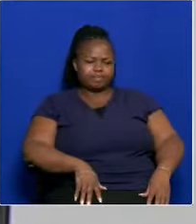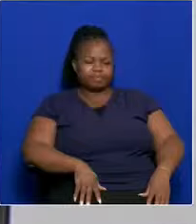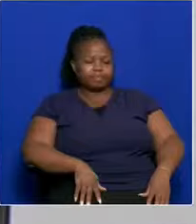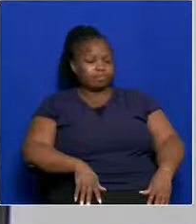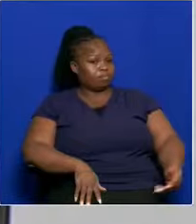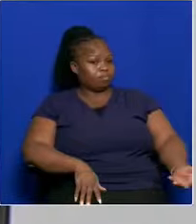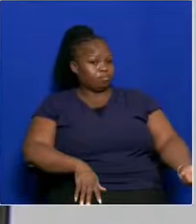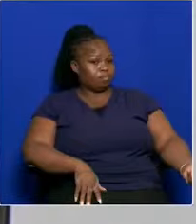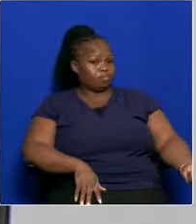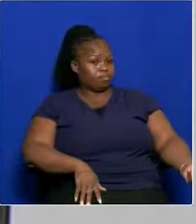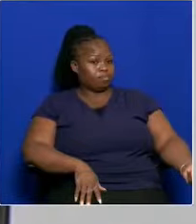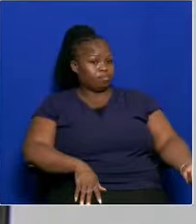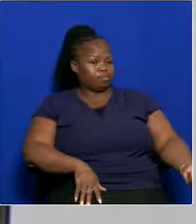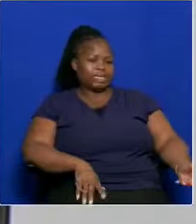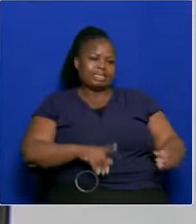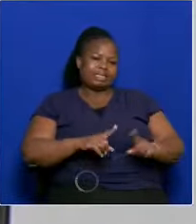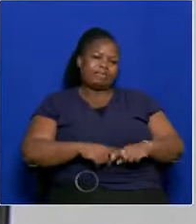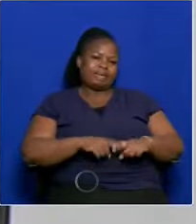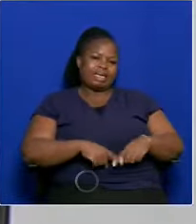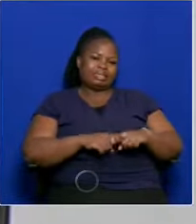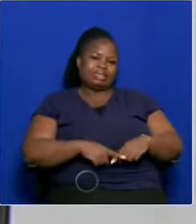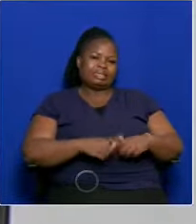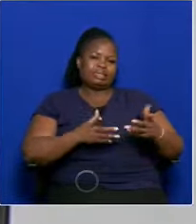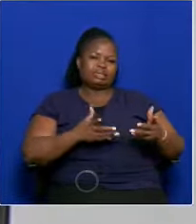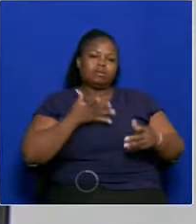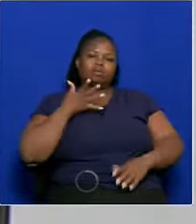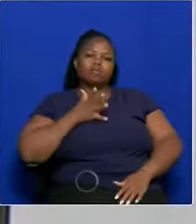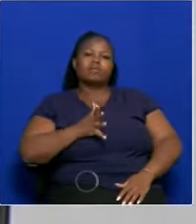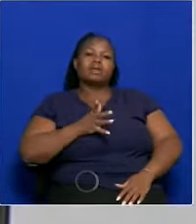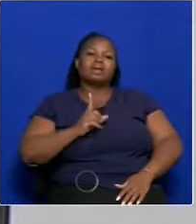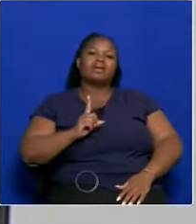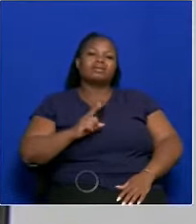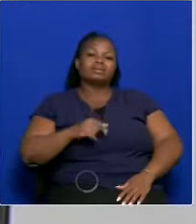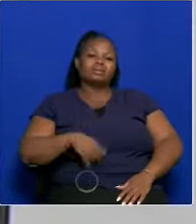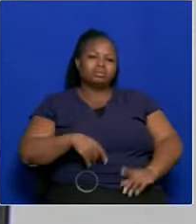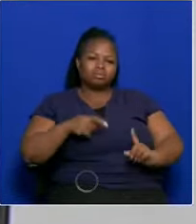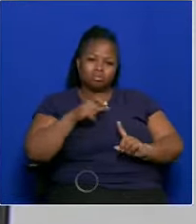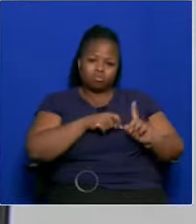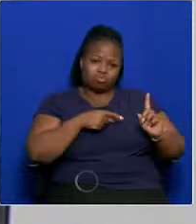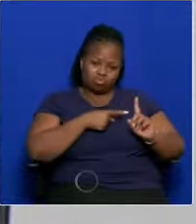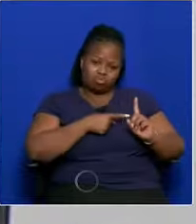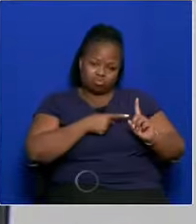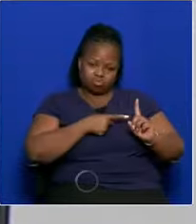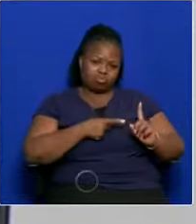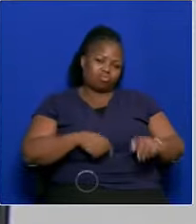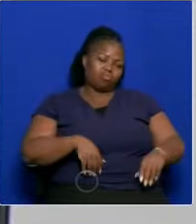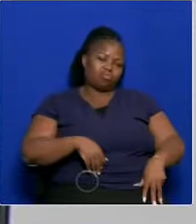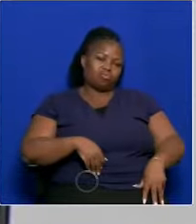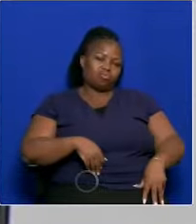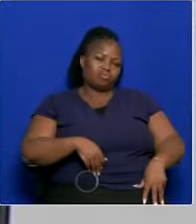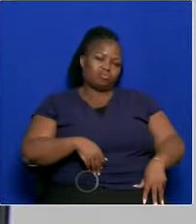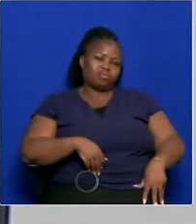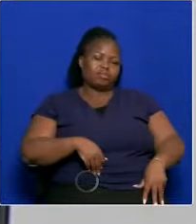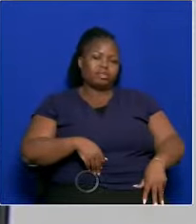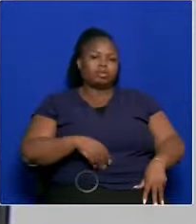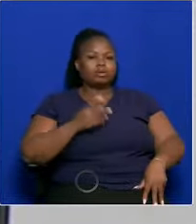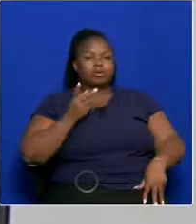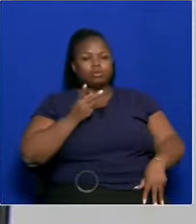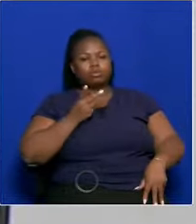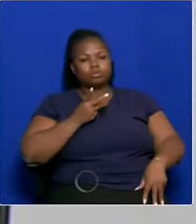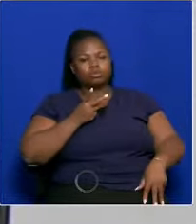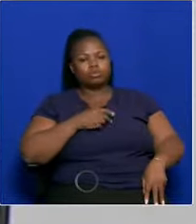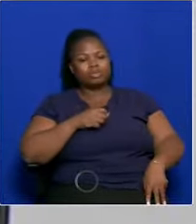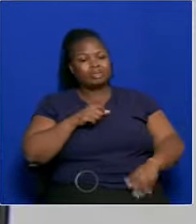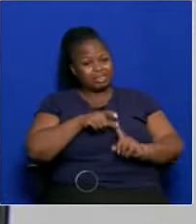It depends what were you looking for this person for, even though what we are looking that person for was very,